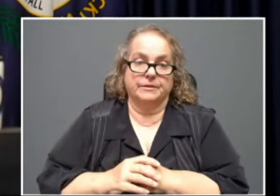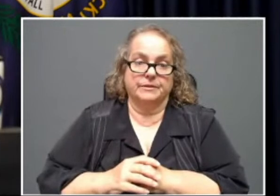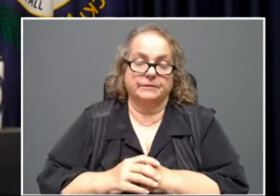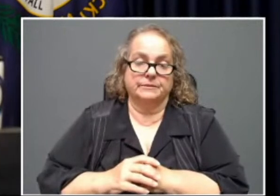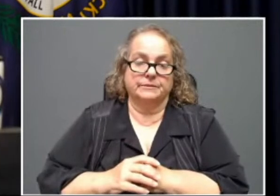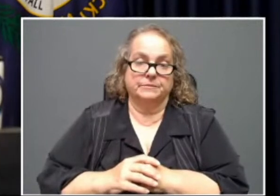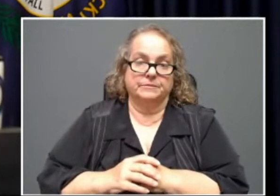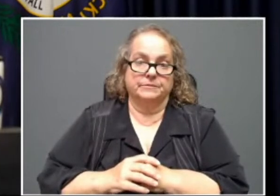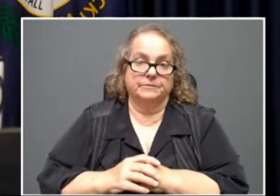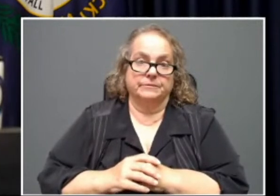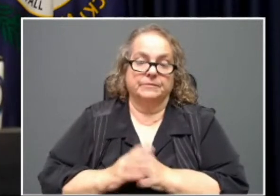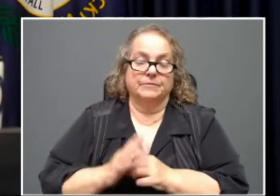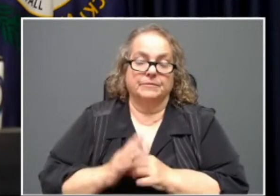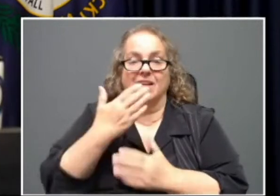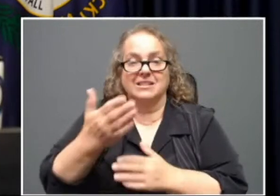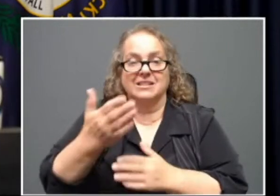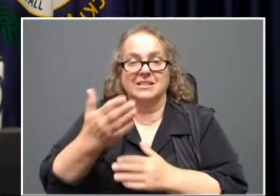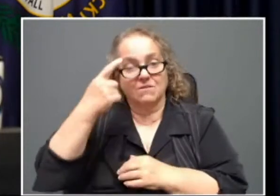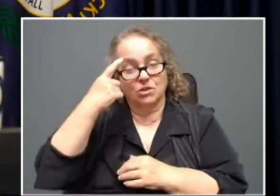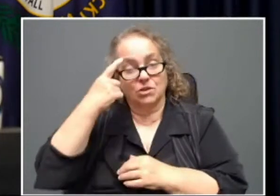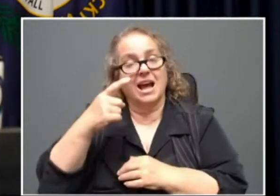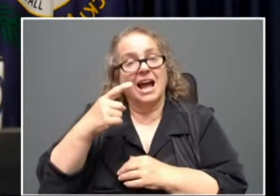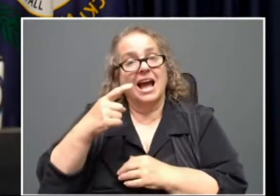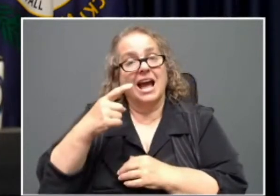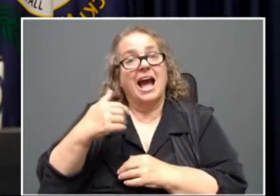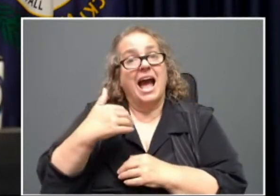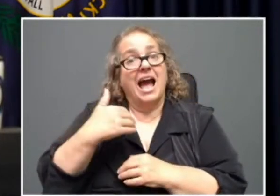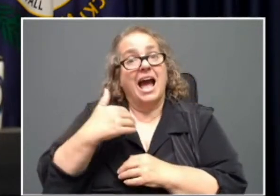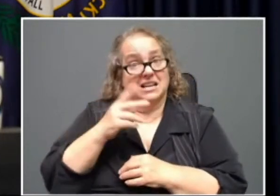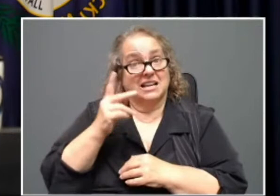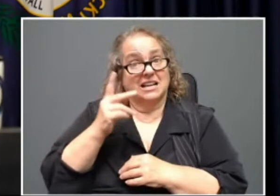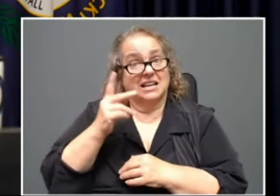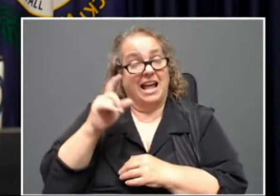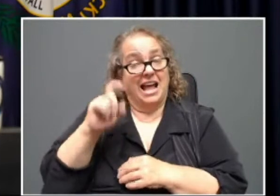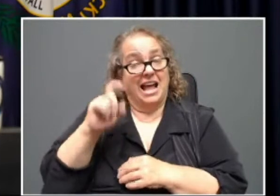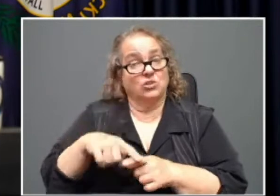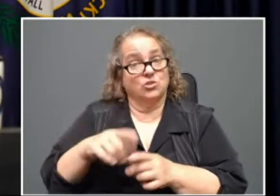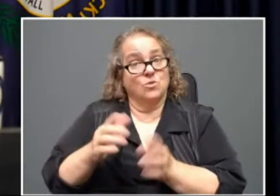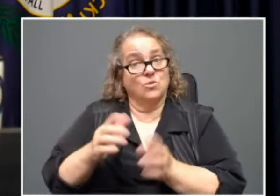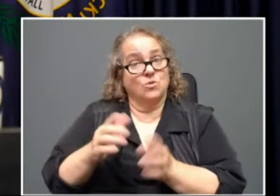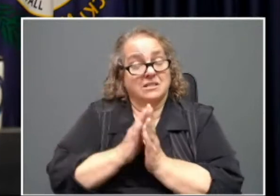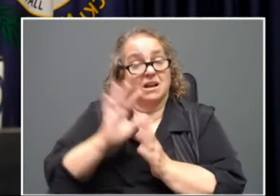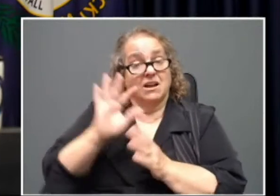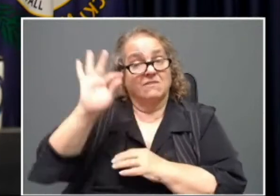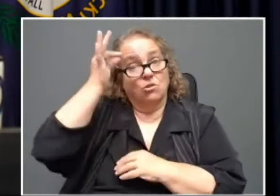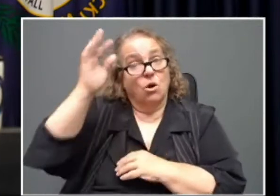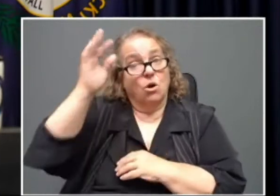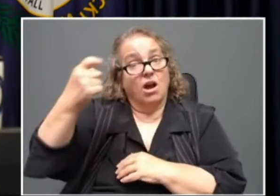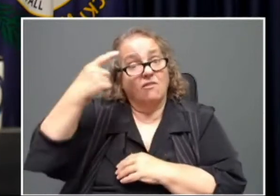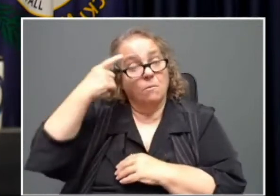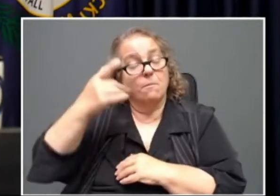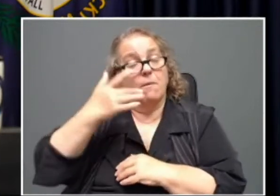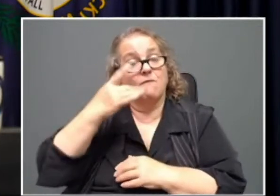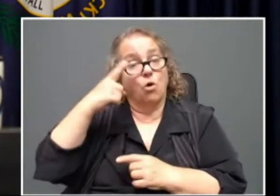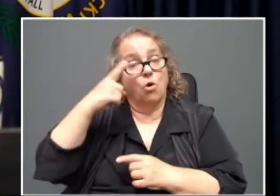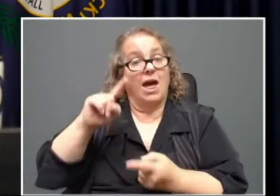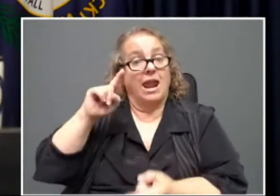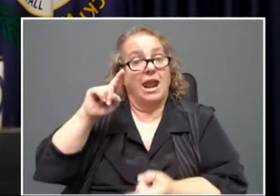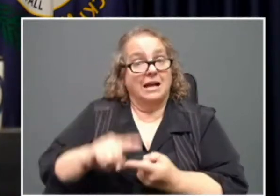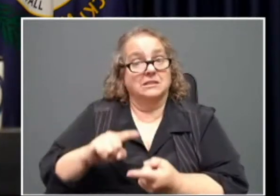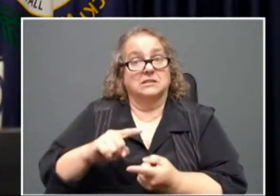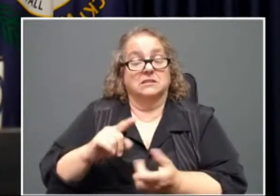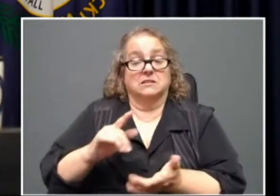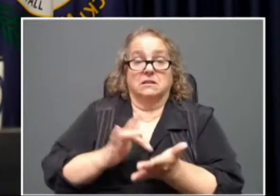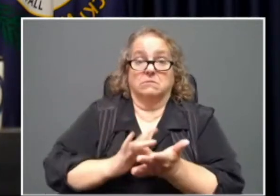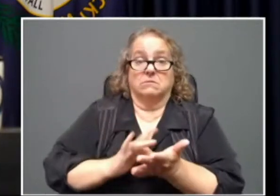Thanks, Governor. Has Kentucky had to ask the federal government for less doses because of a drop-off in demand? Some states have asked